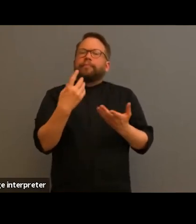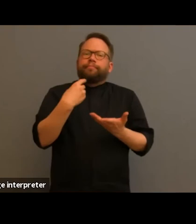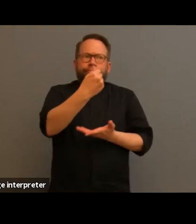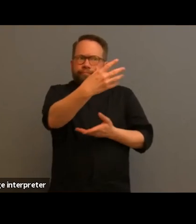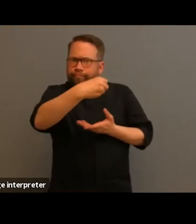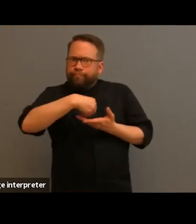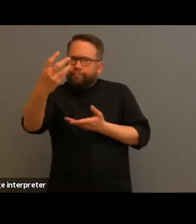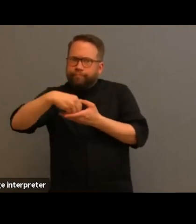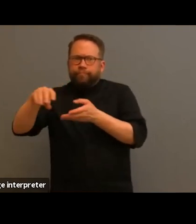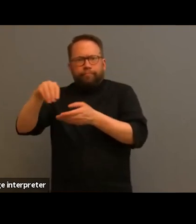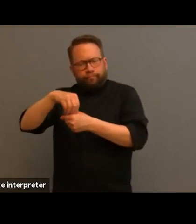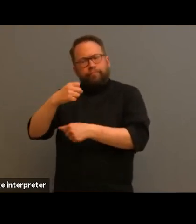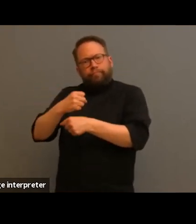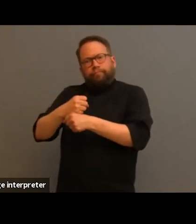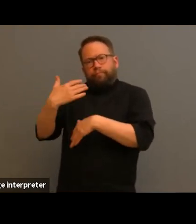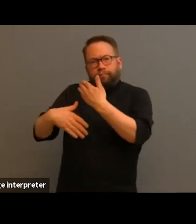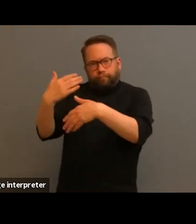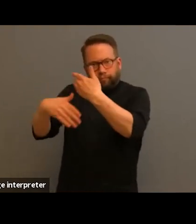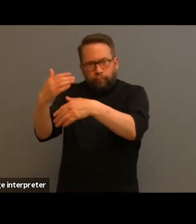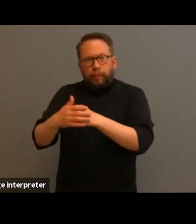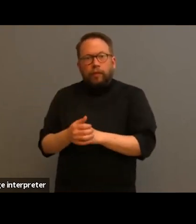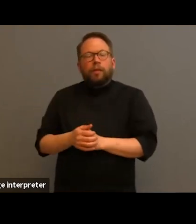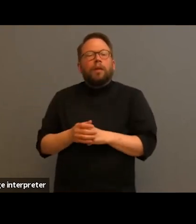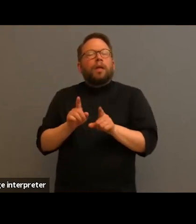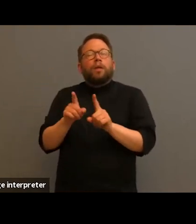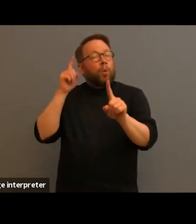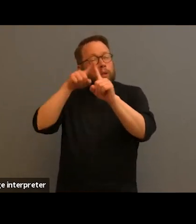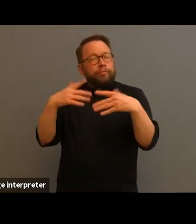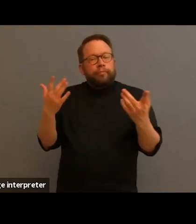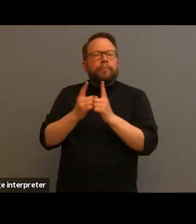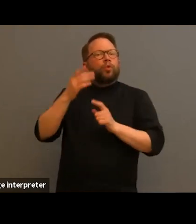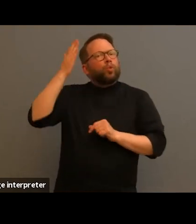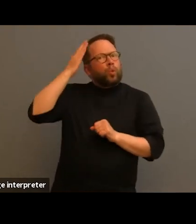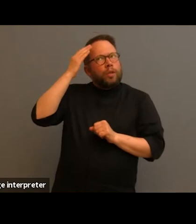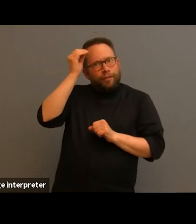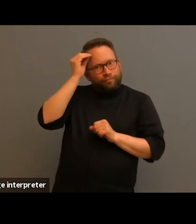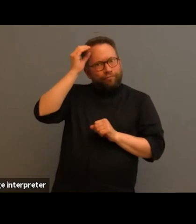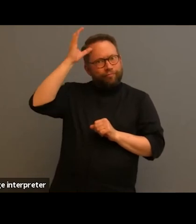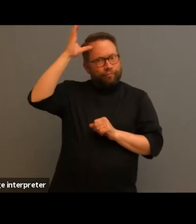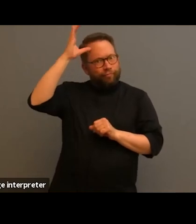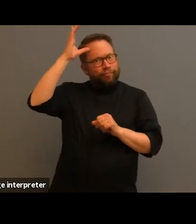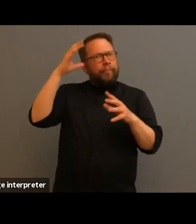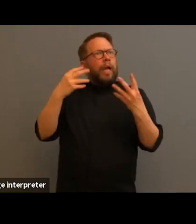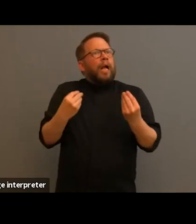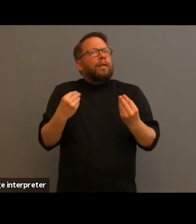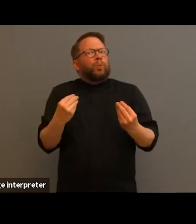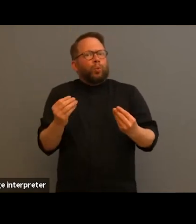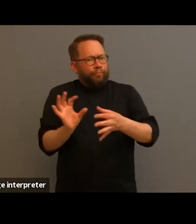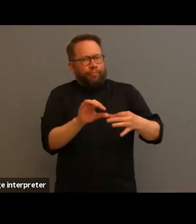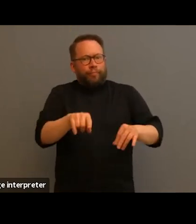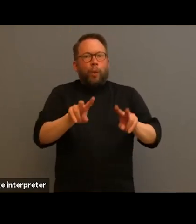to increase knowledge on how universal design technology can enable equality and inclusive